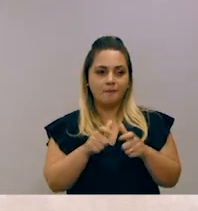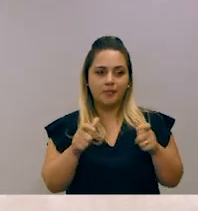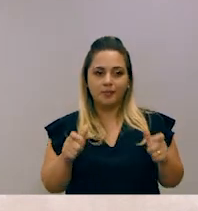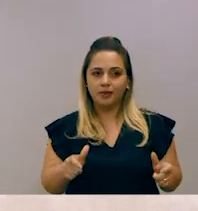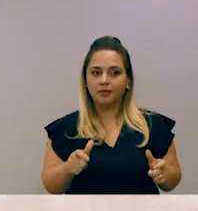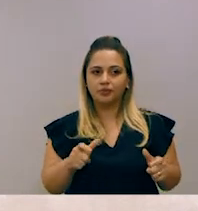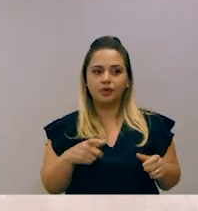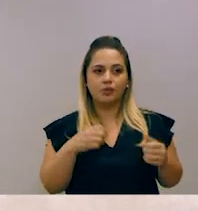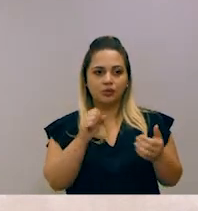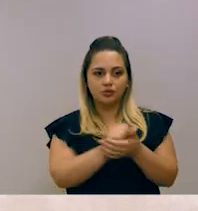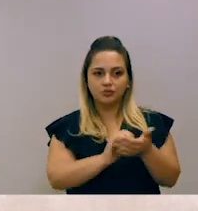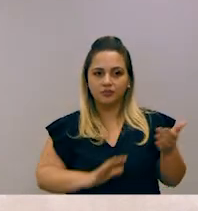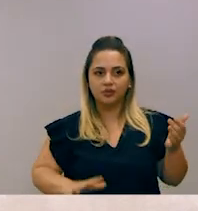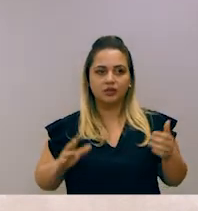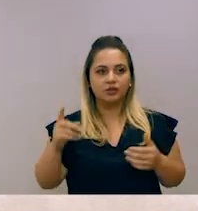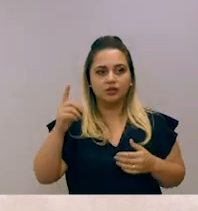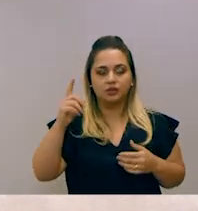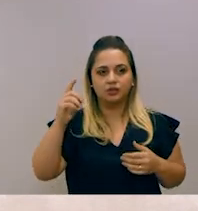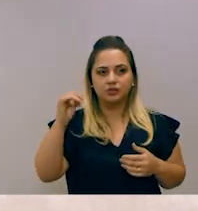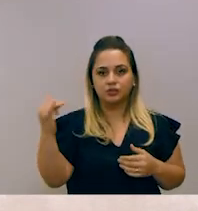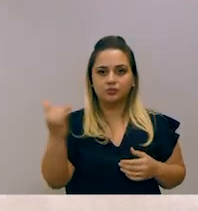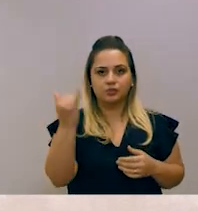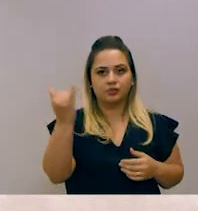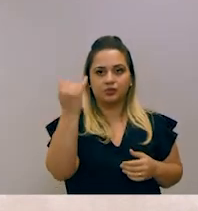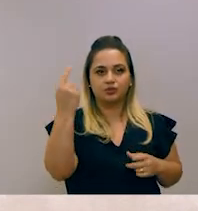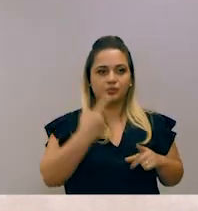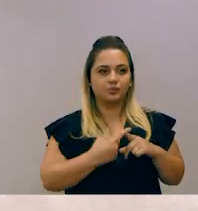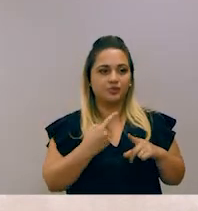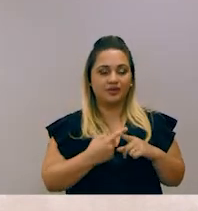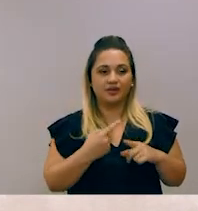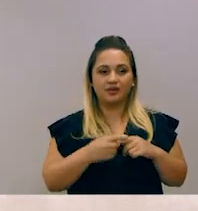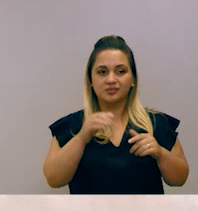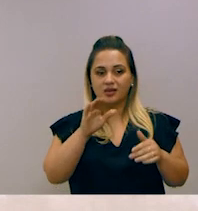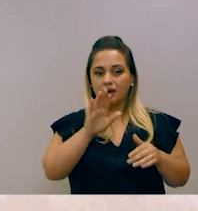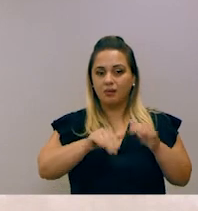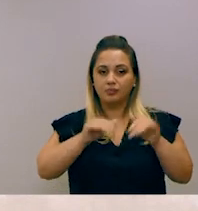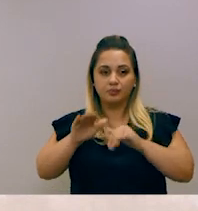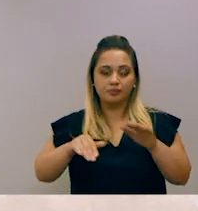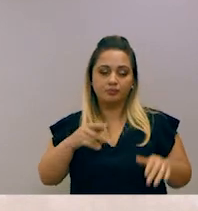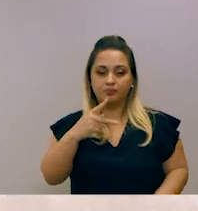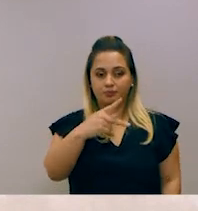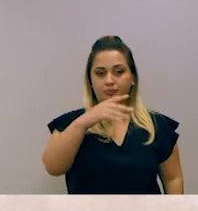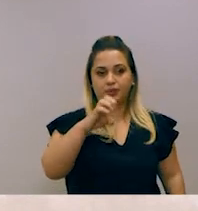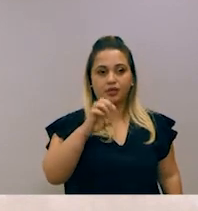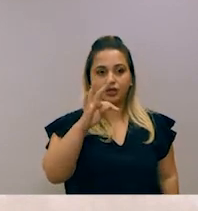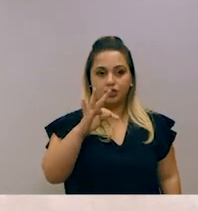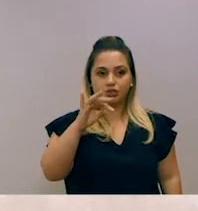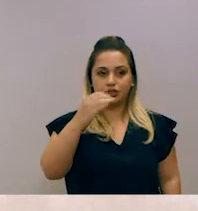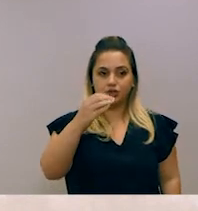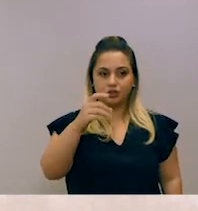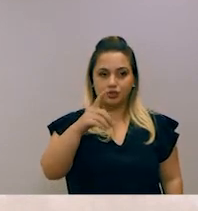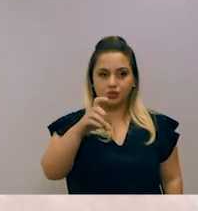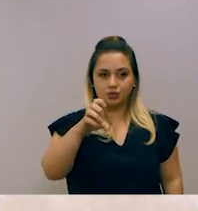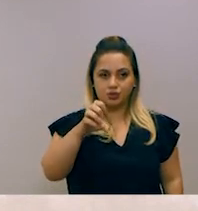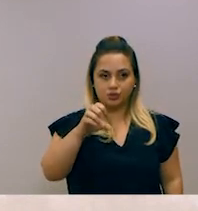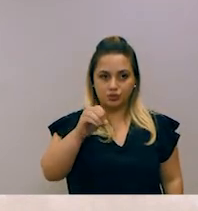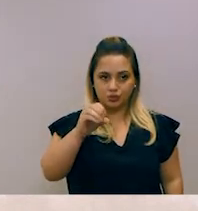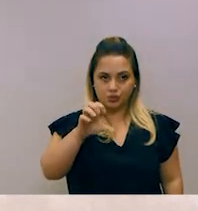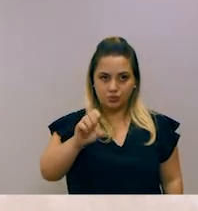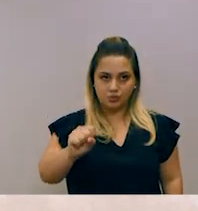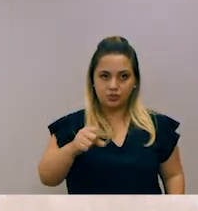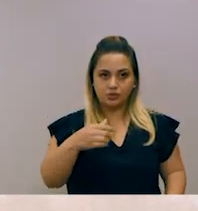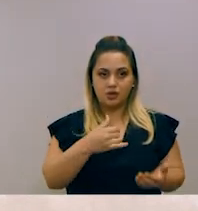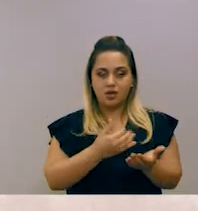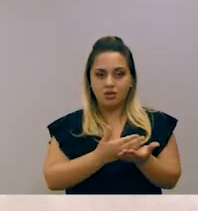Defensor's Office, the petitions are very important, the initial petitions. These documents are the ones